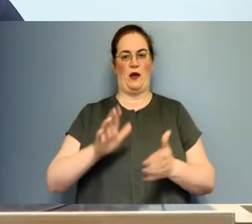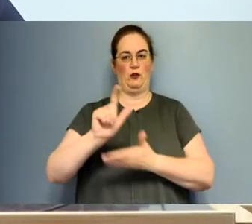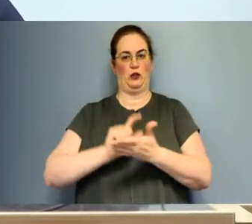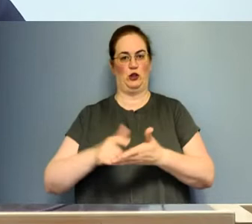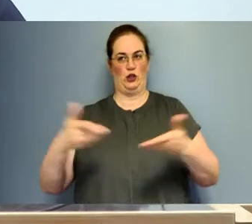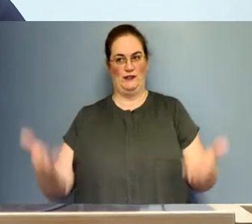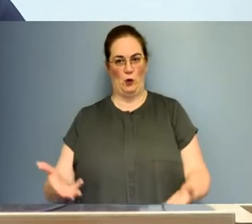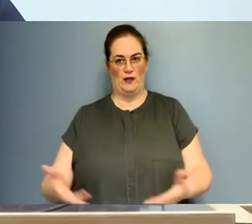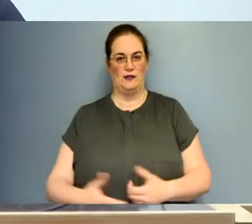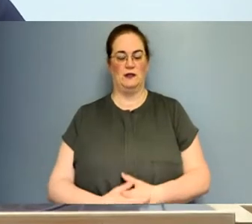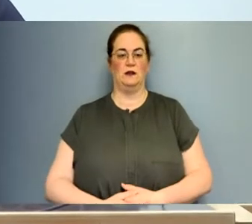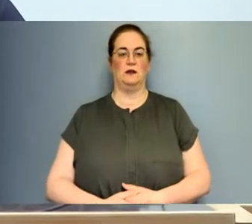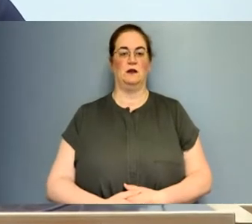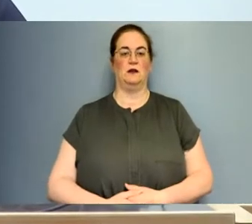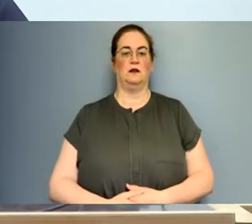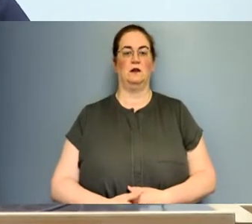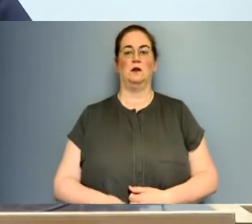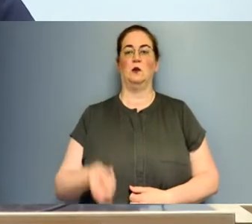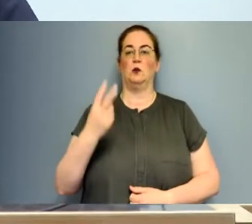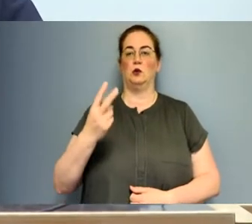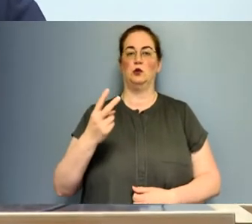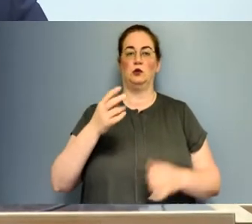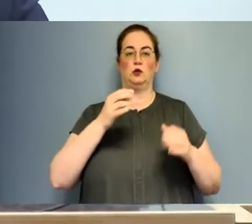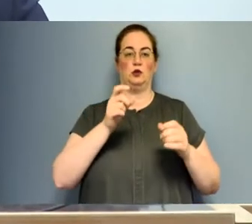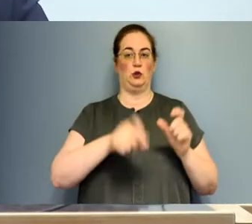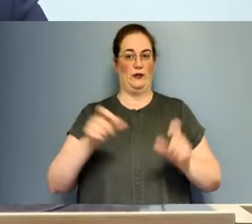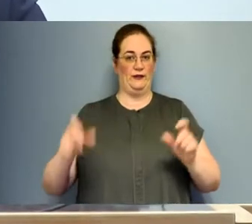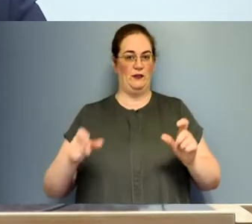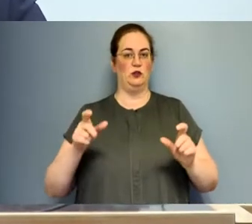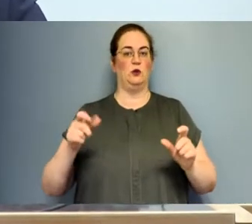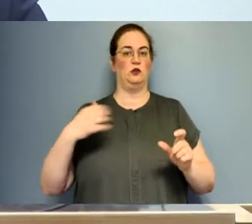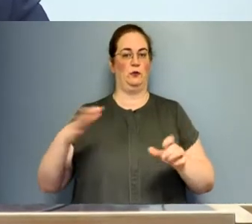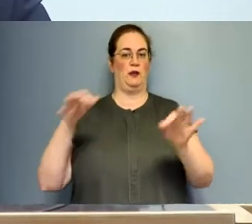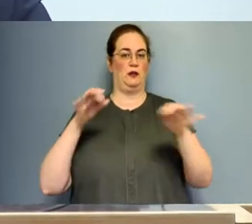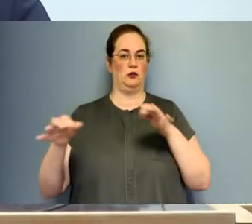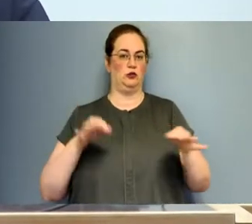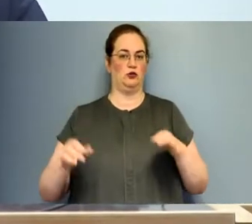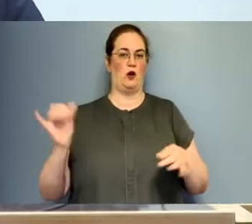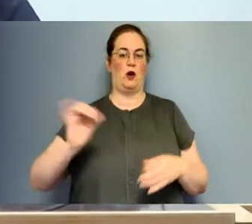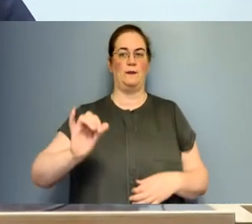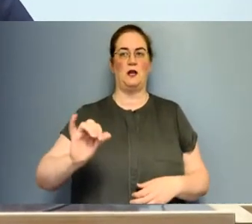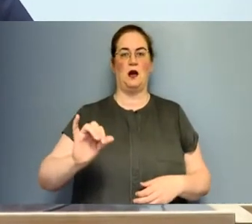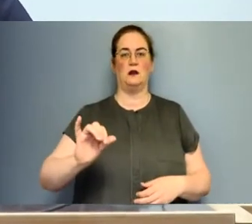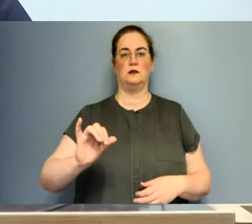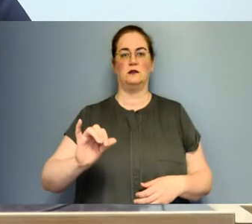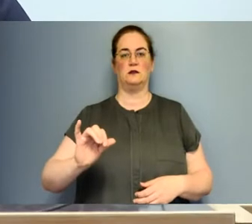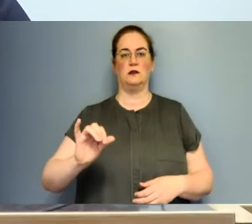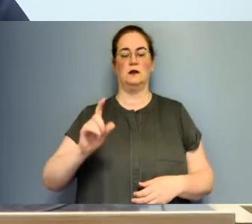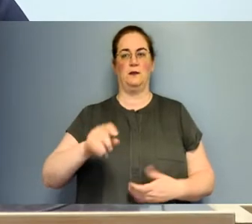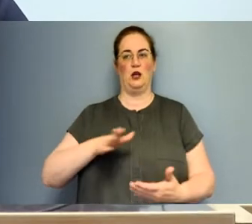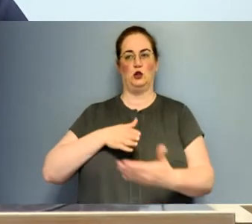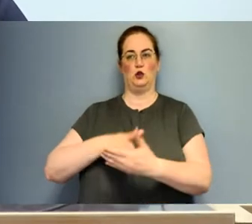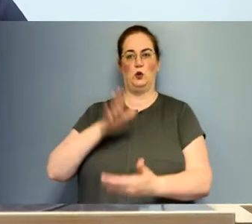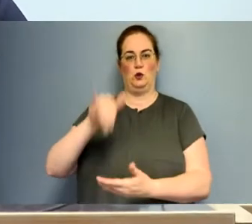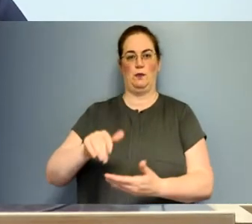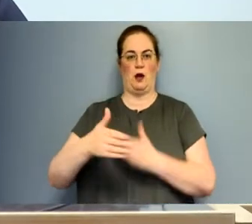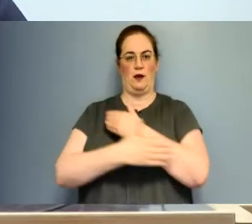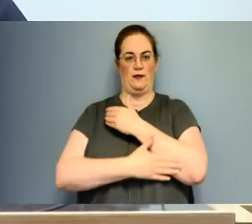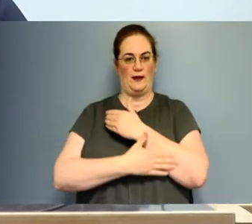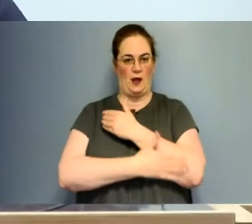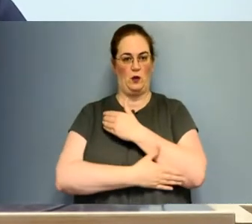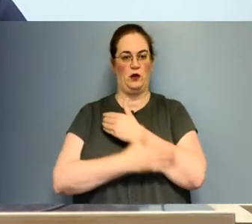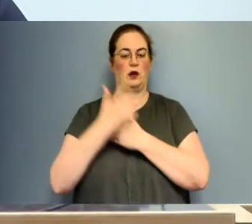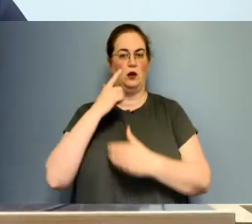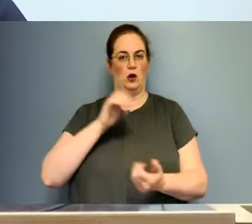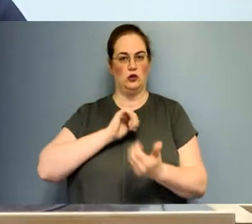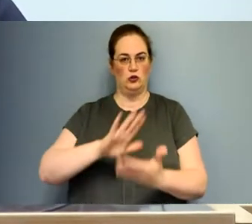present. There were two individuals that were being described as being sued by the county, which I can also